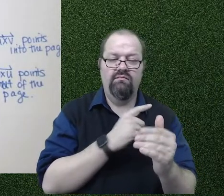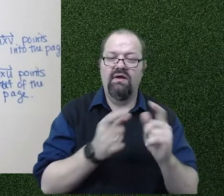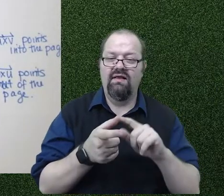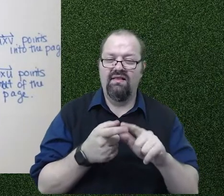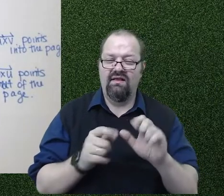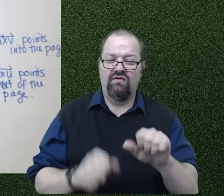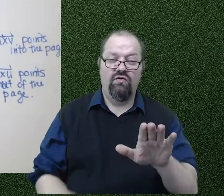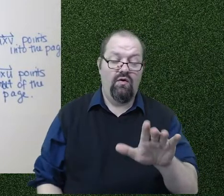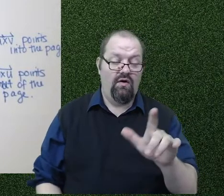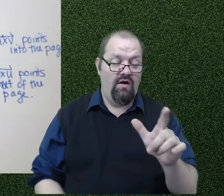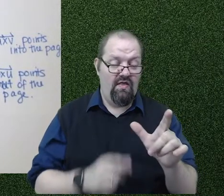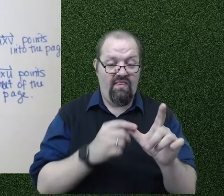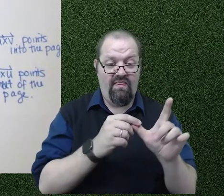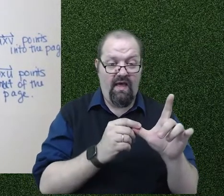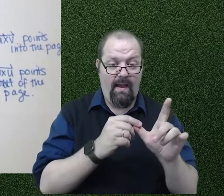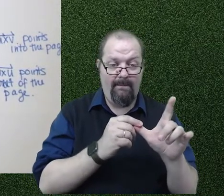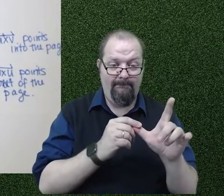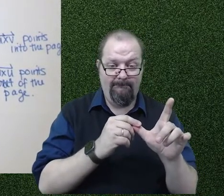thumb